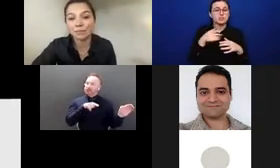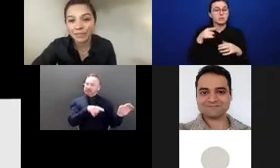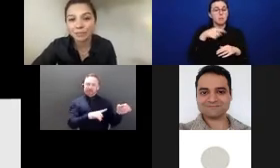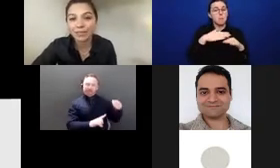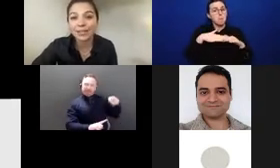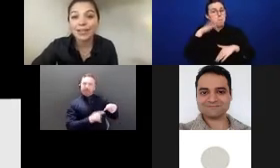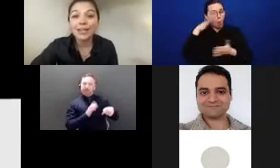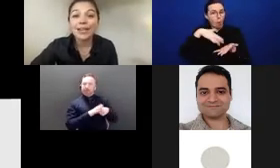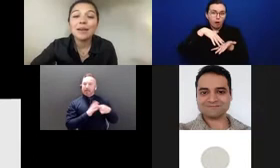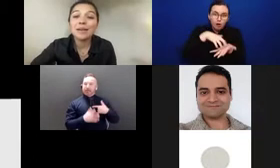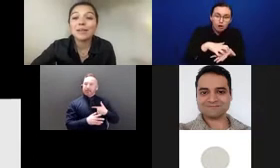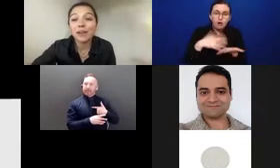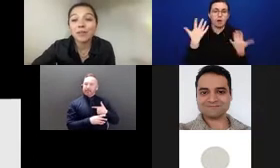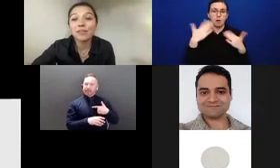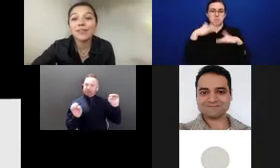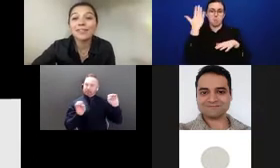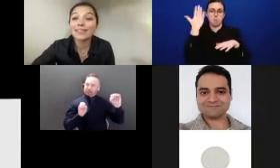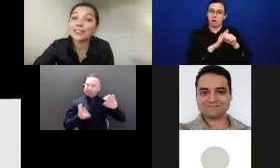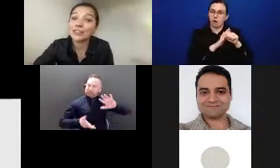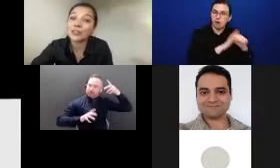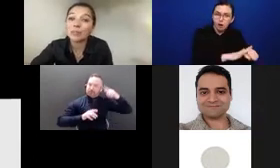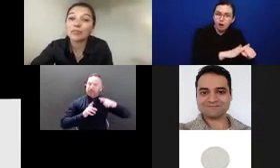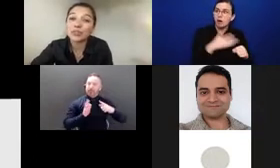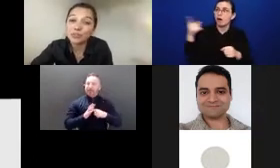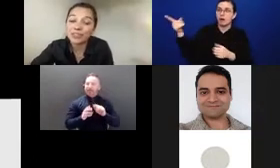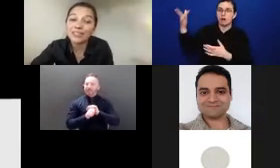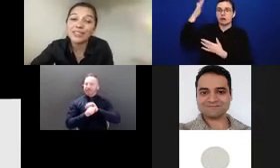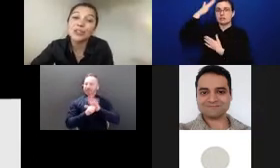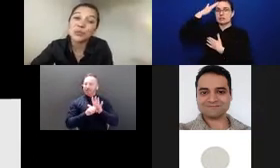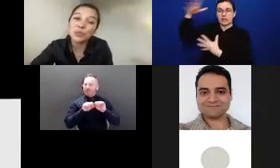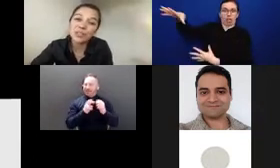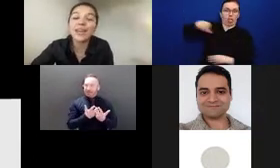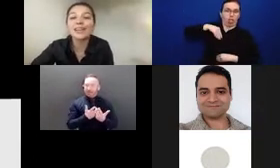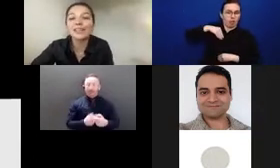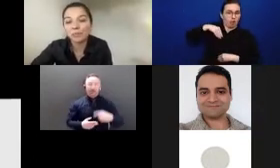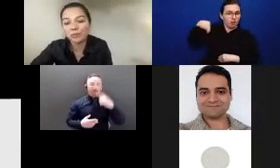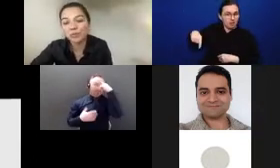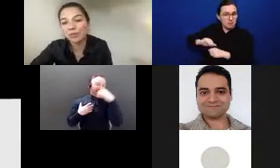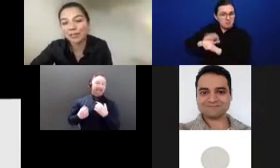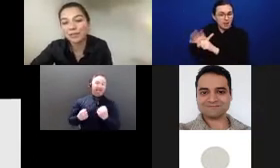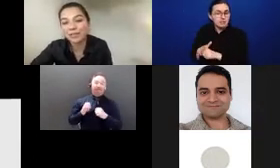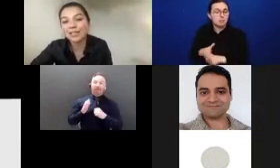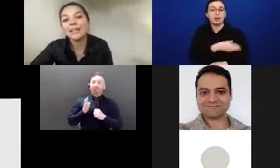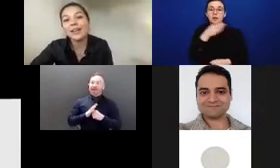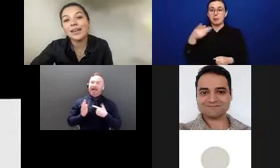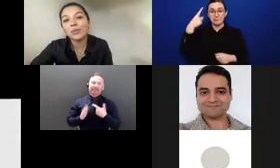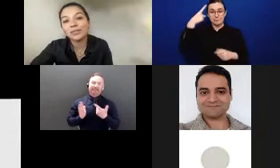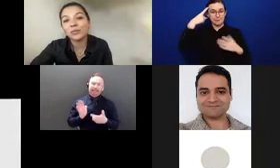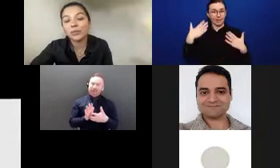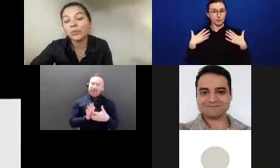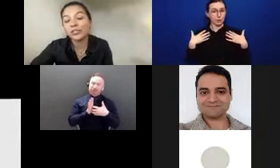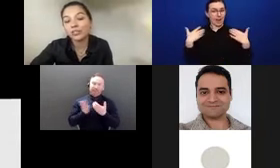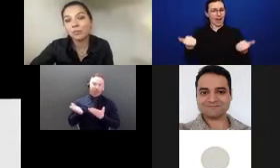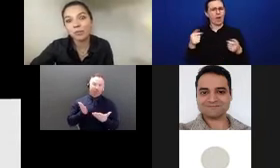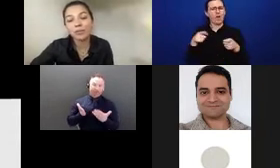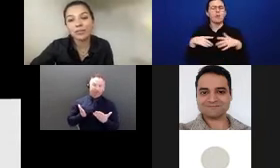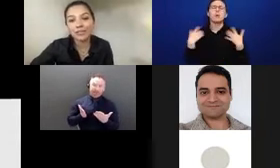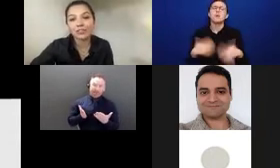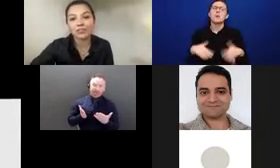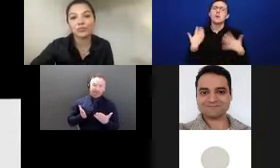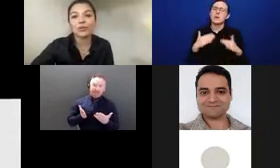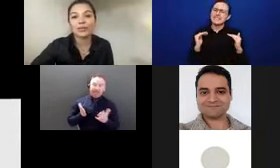the pandemic. Mental health is an essential type of service during and post-pandemic, and one that we will need to pay